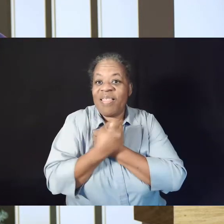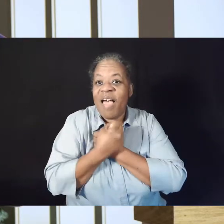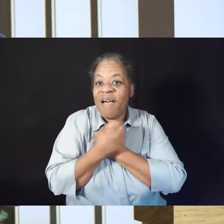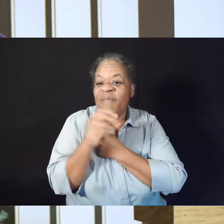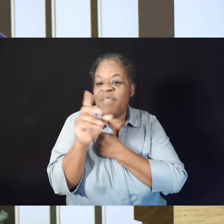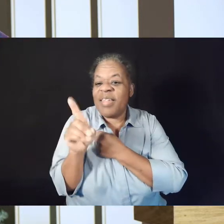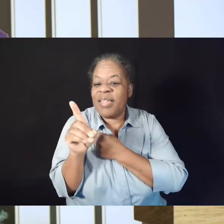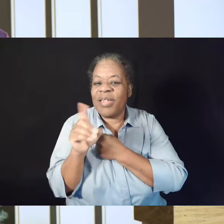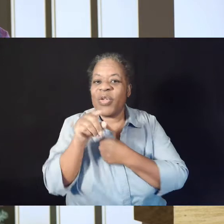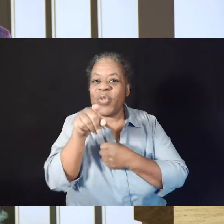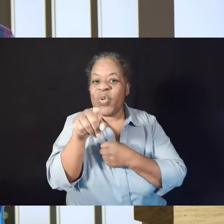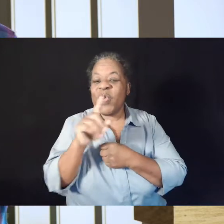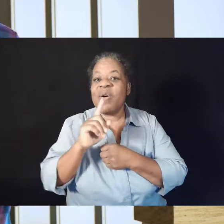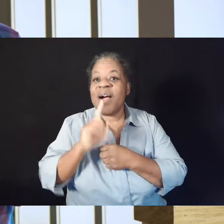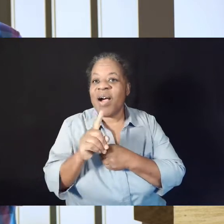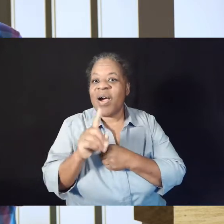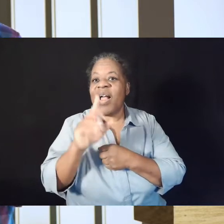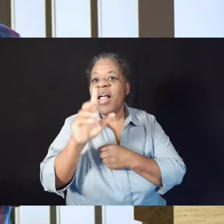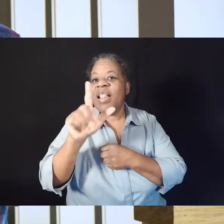doesn't want that?